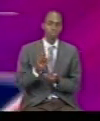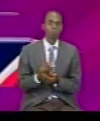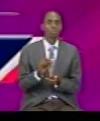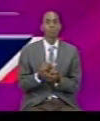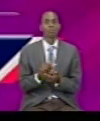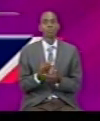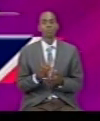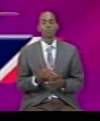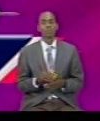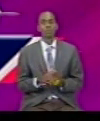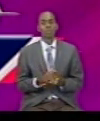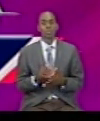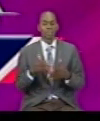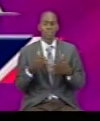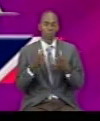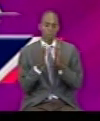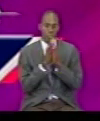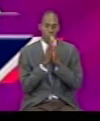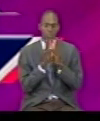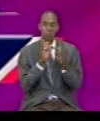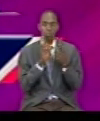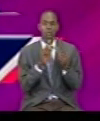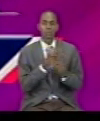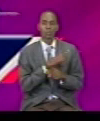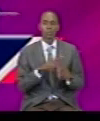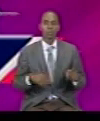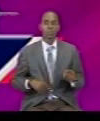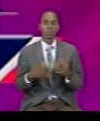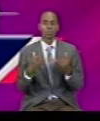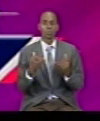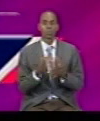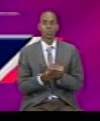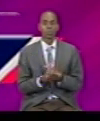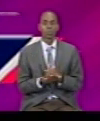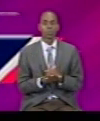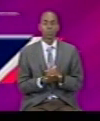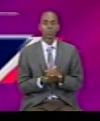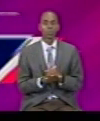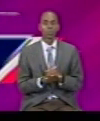decrease. Open your mouth and talk to the Lord.